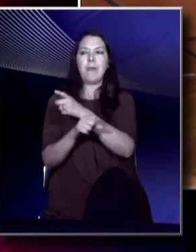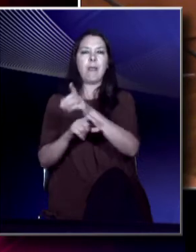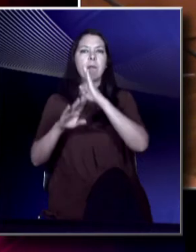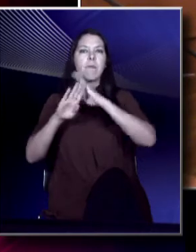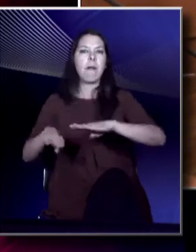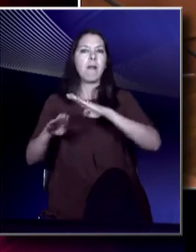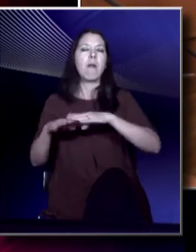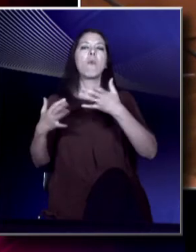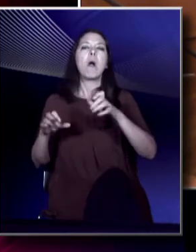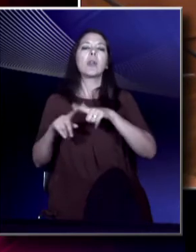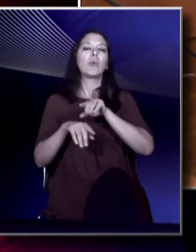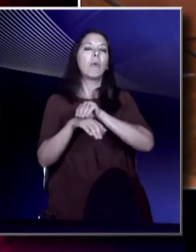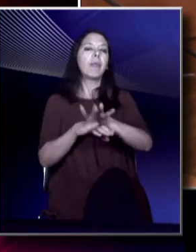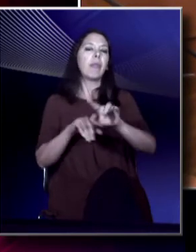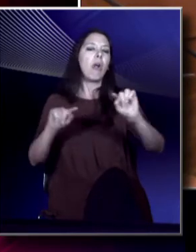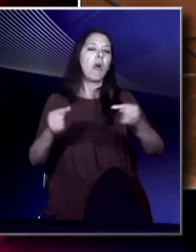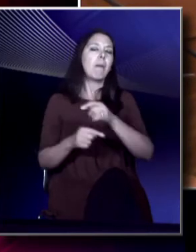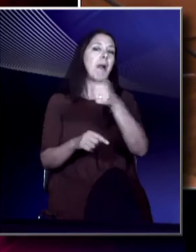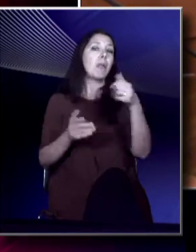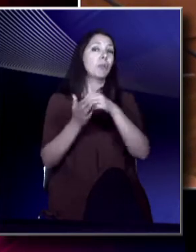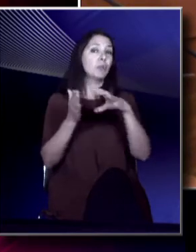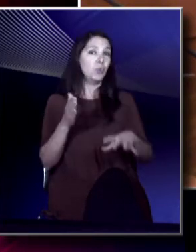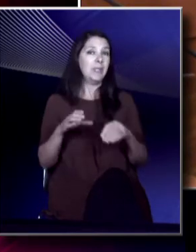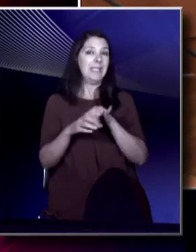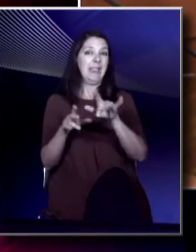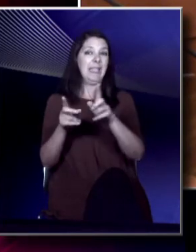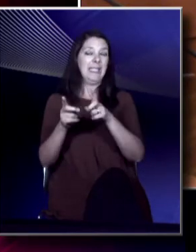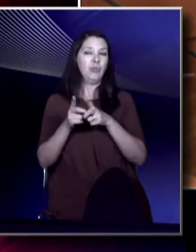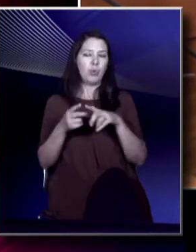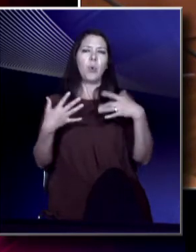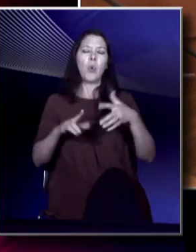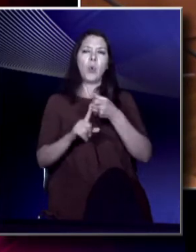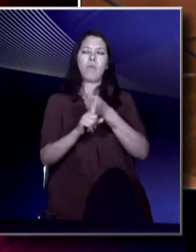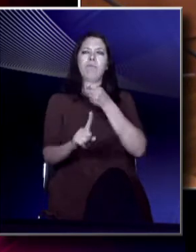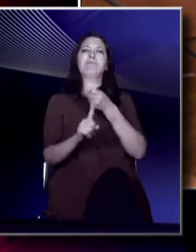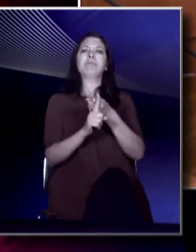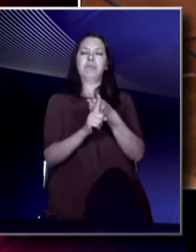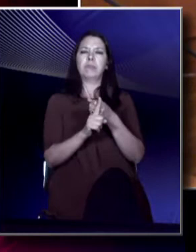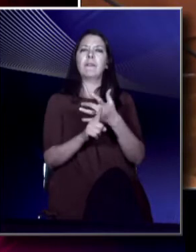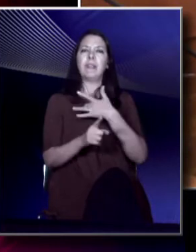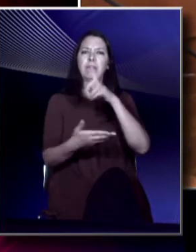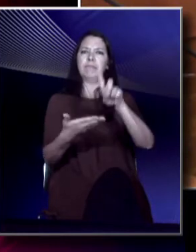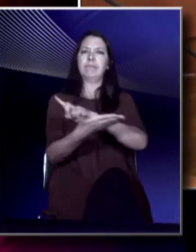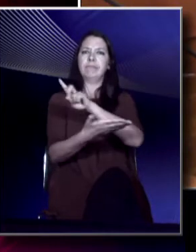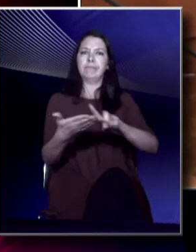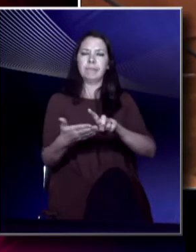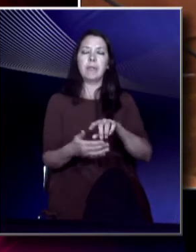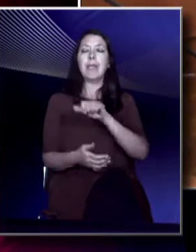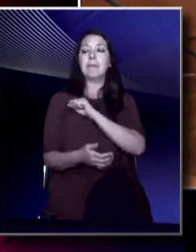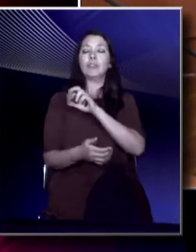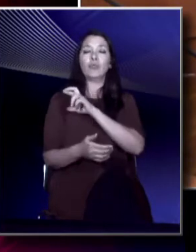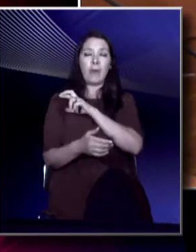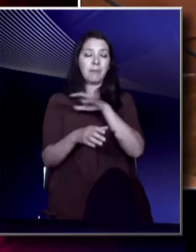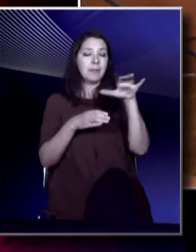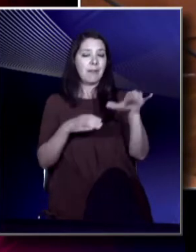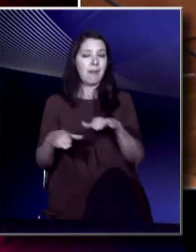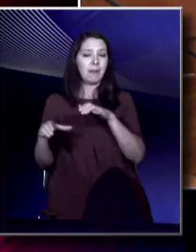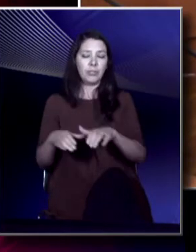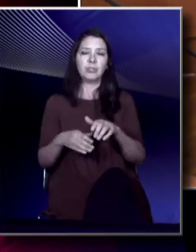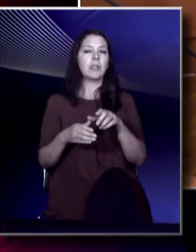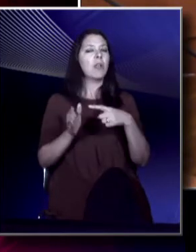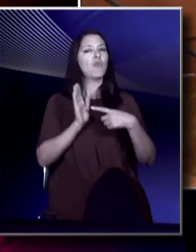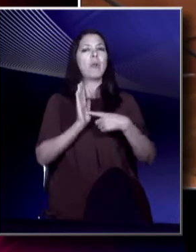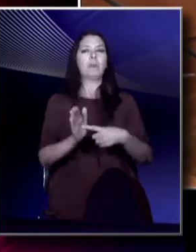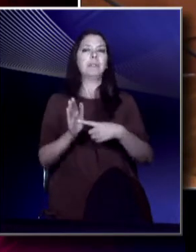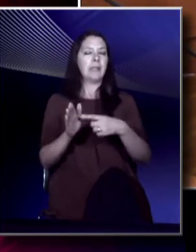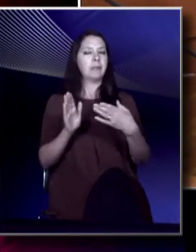not to harm other children in the district. It was impactful and discriminatory. Ms. Reichman's actions represent the antithesis of ASDB's